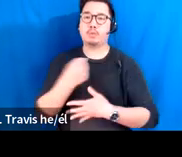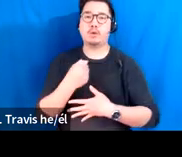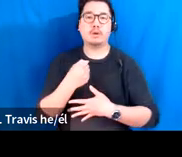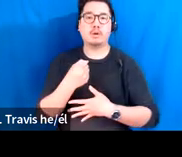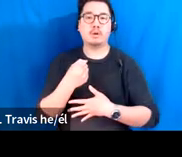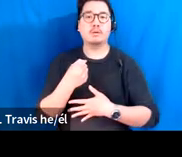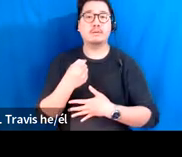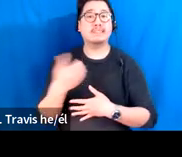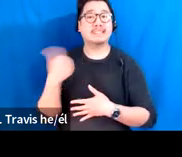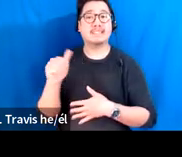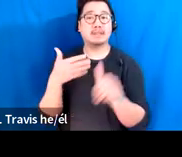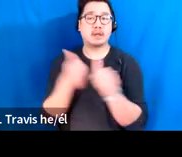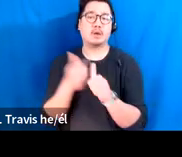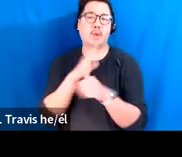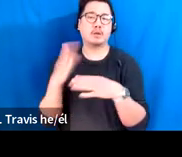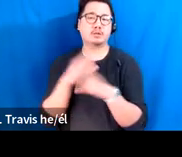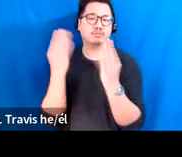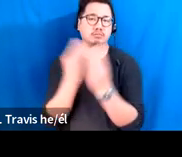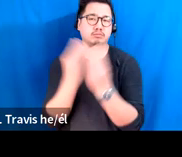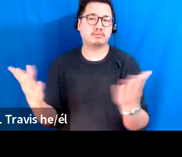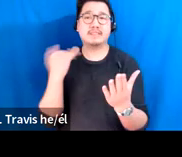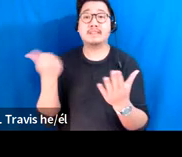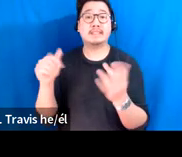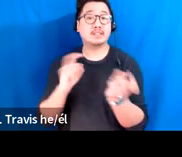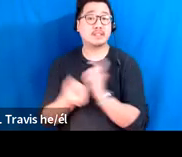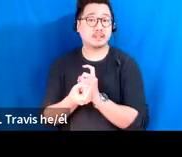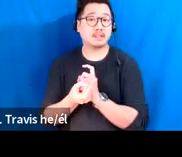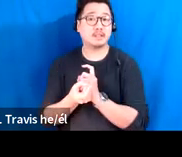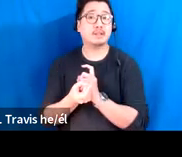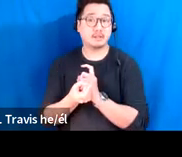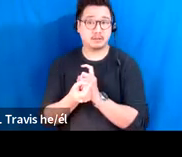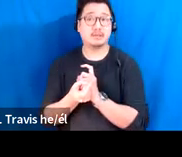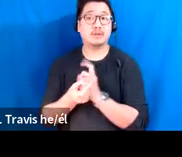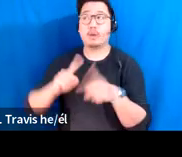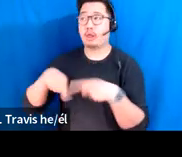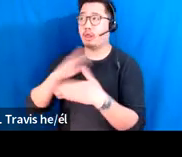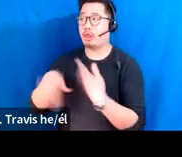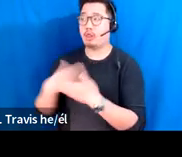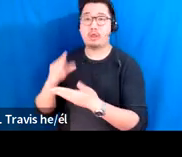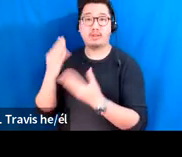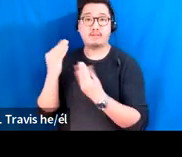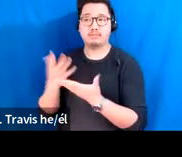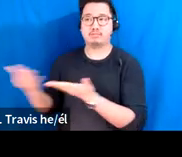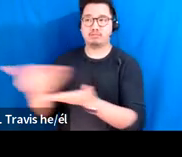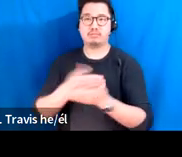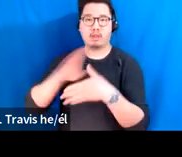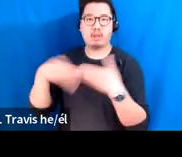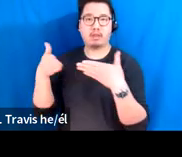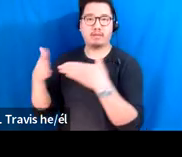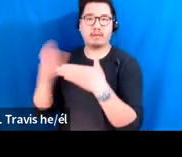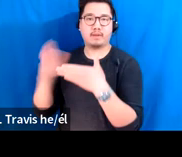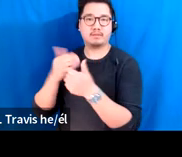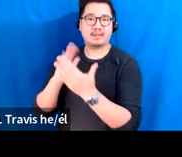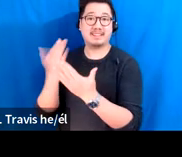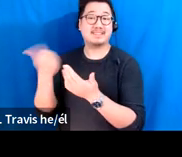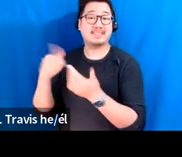updates with our entire community if there are any changes once we have gathered all of the information and finalized our approach